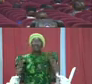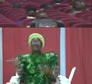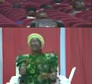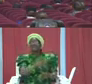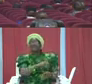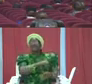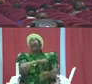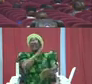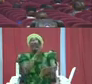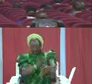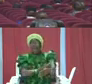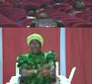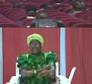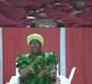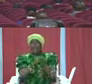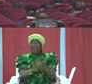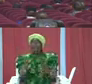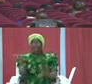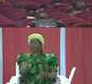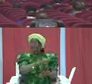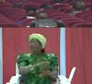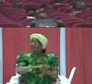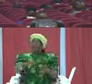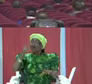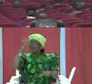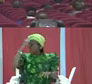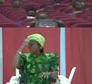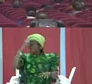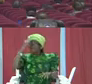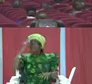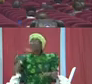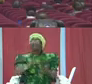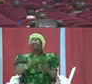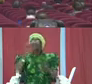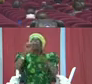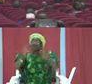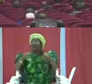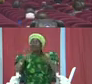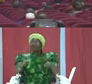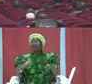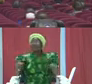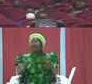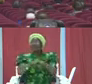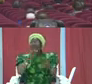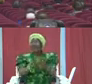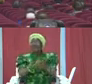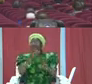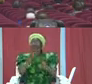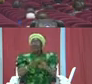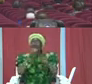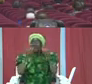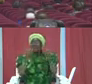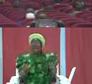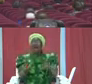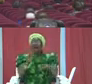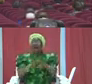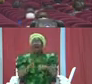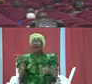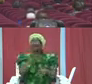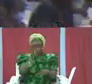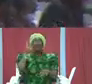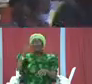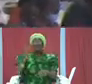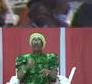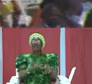humanly possible, so that from now on you will run your race, you will run